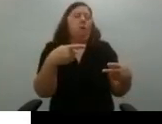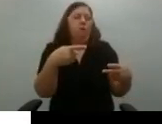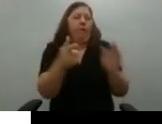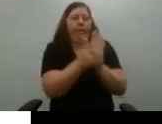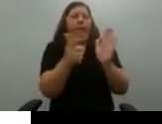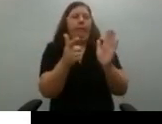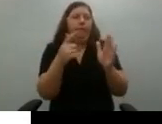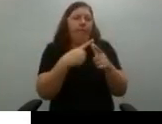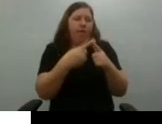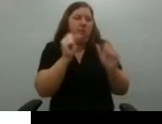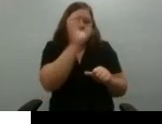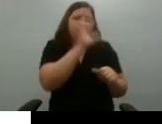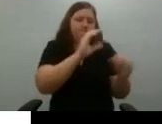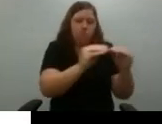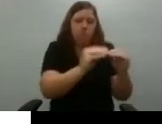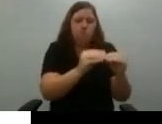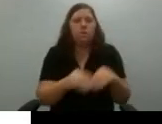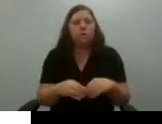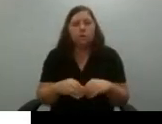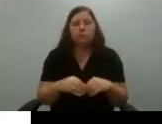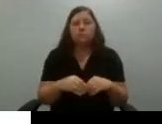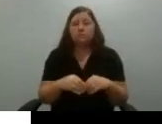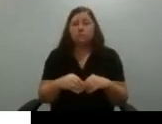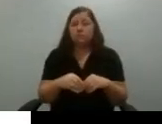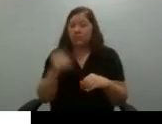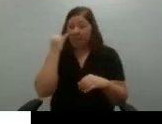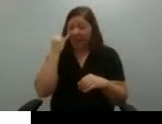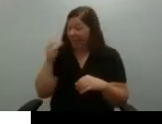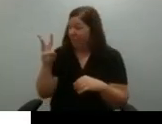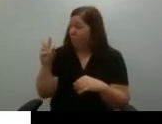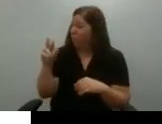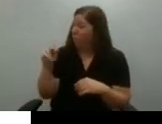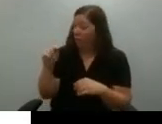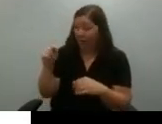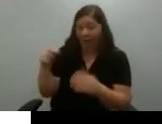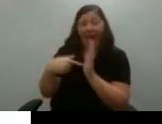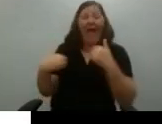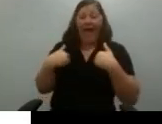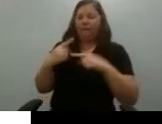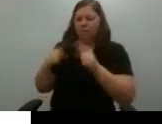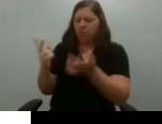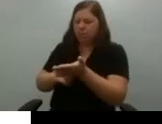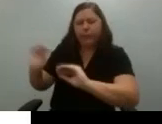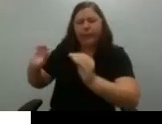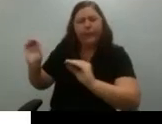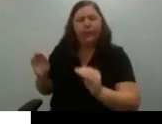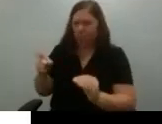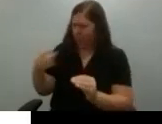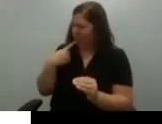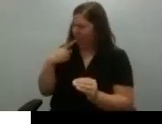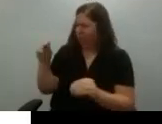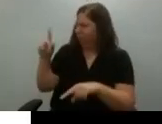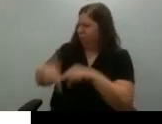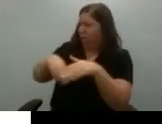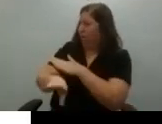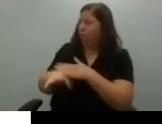it's not valid. And this means that they do not have the authority to enter your home, and you should ask them to leave. If the